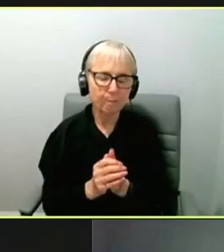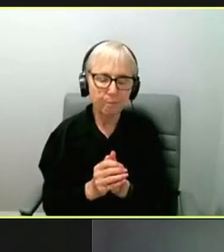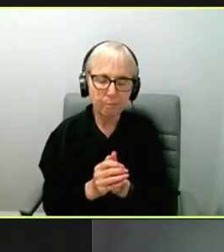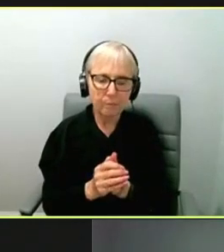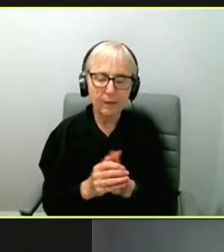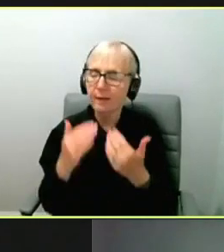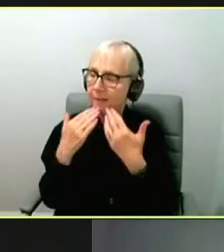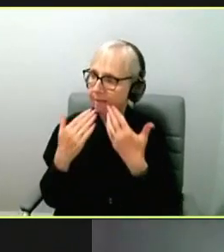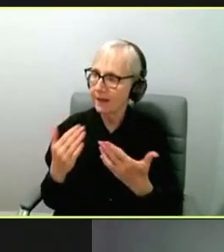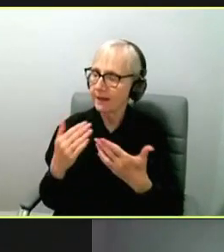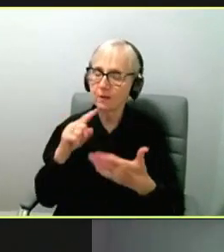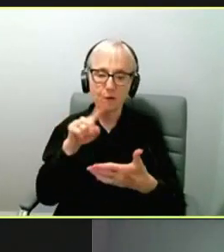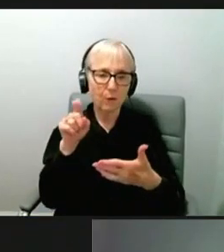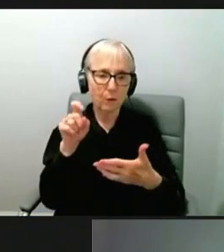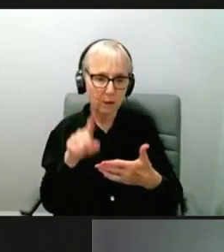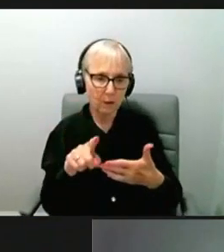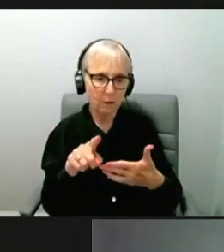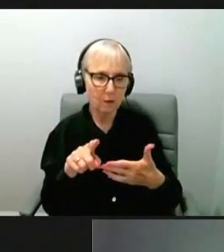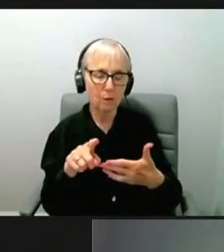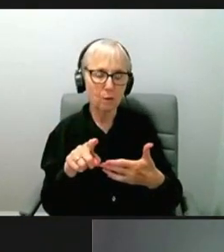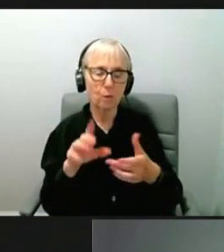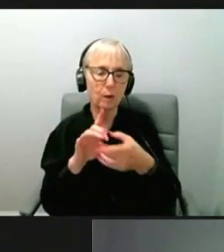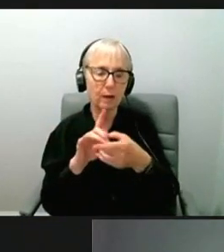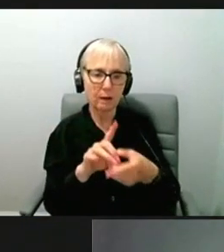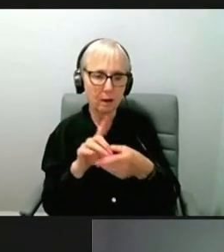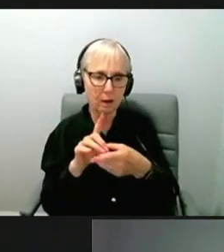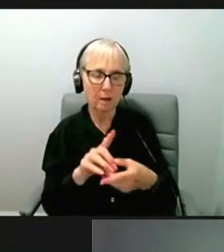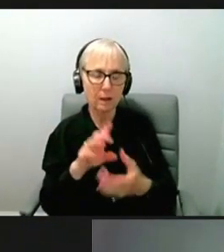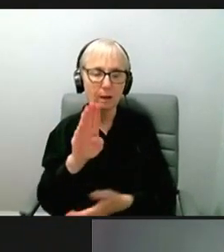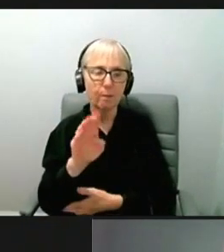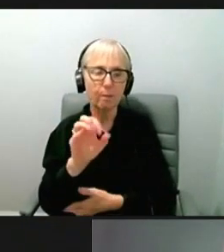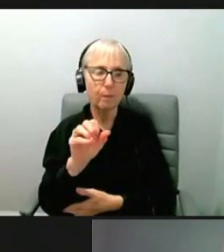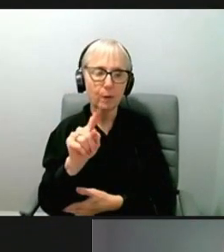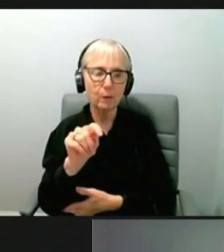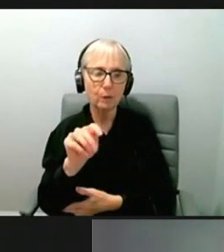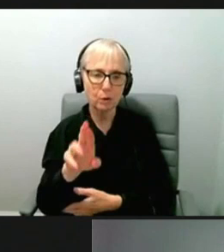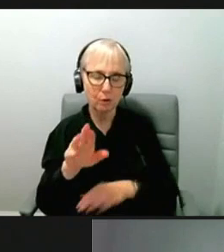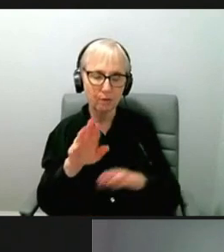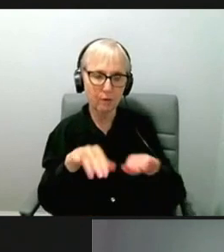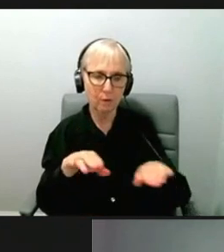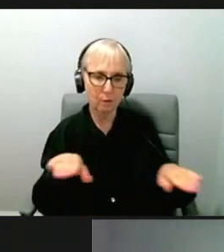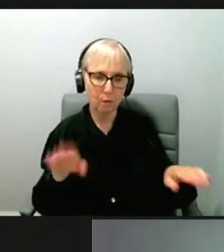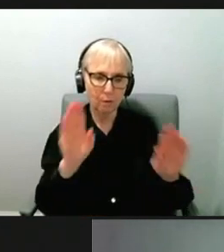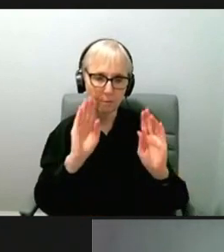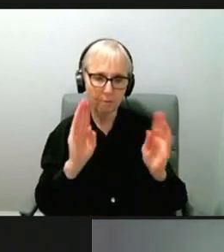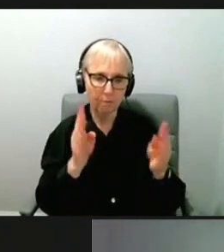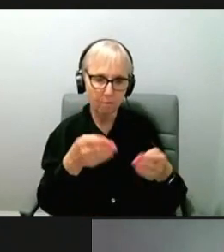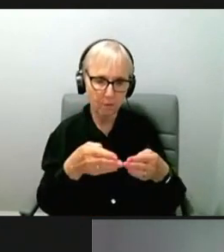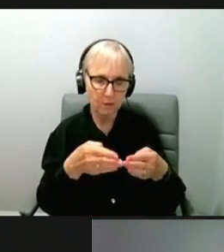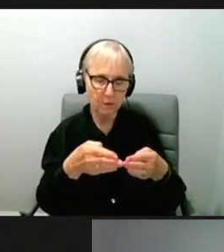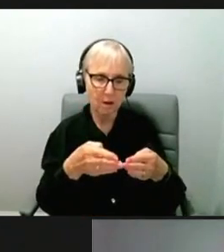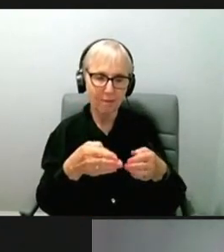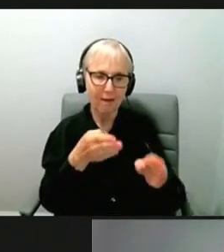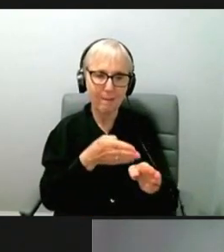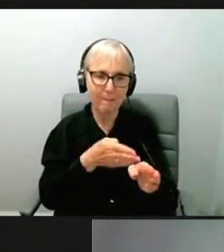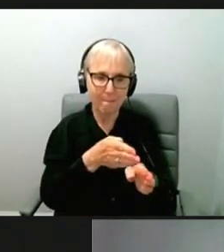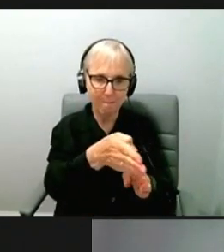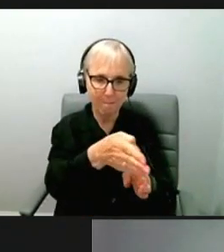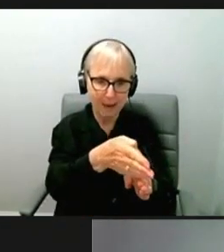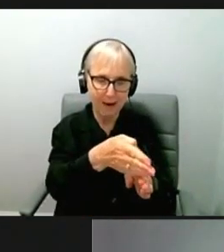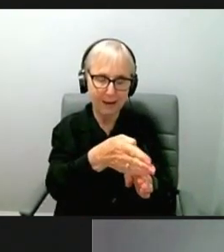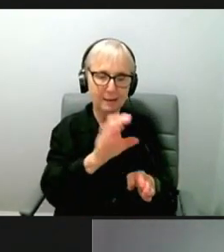Thanks for the question. Regarding boosters for children, at this point, we're really focused on the primary series. That's what's been